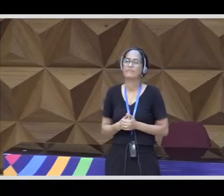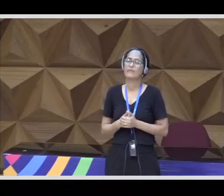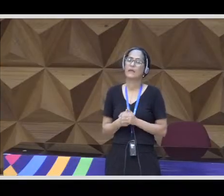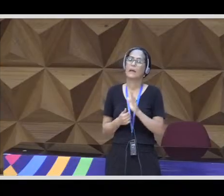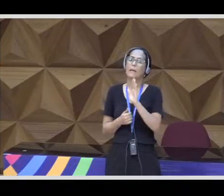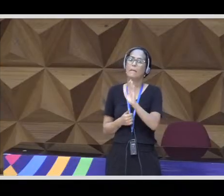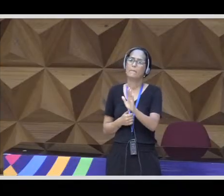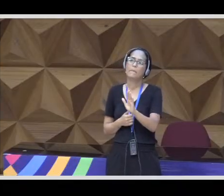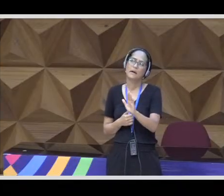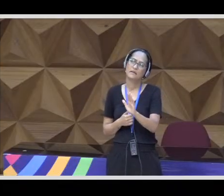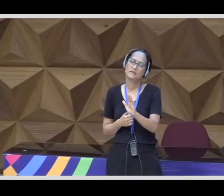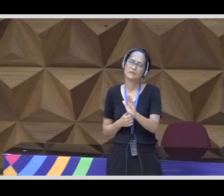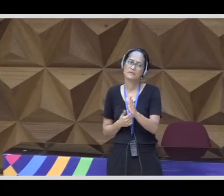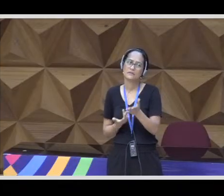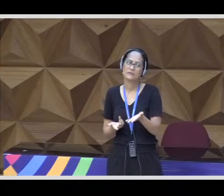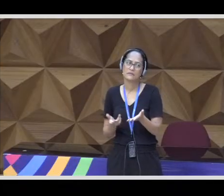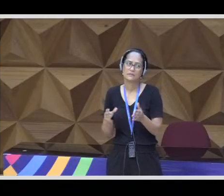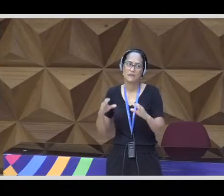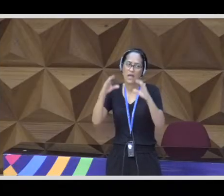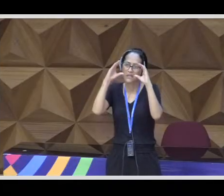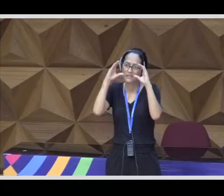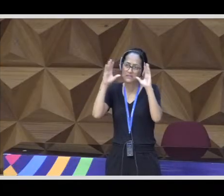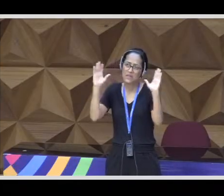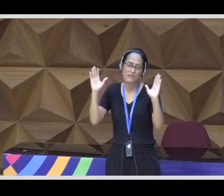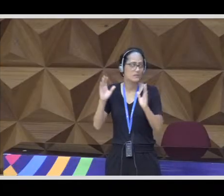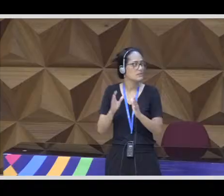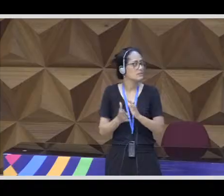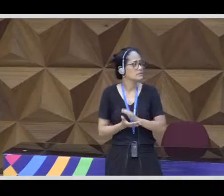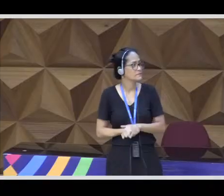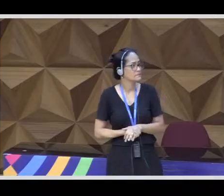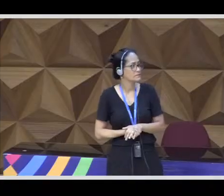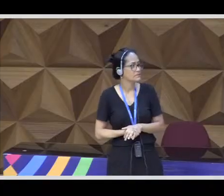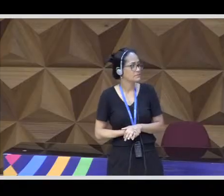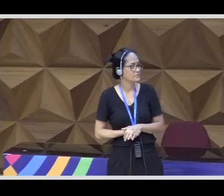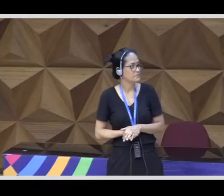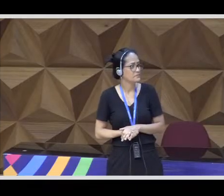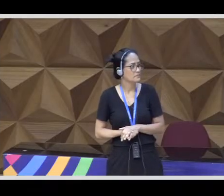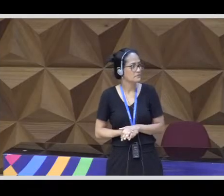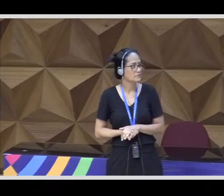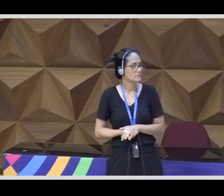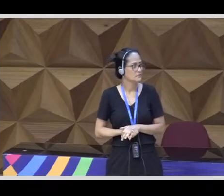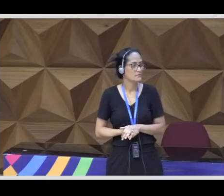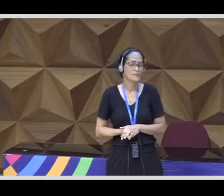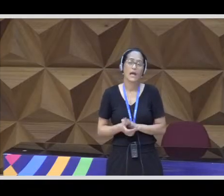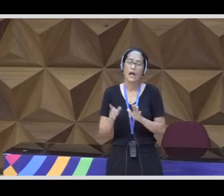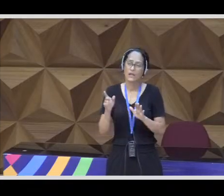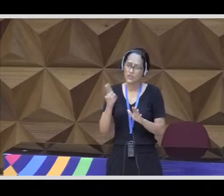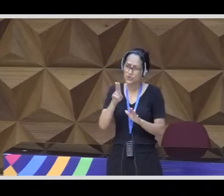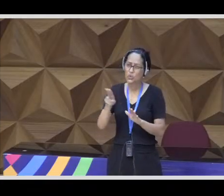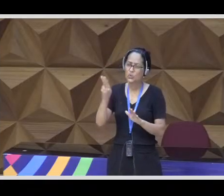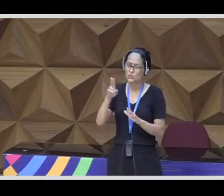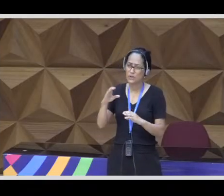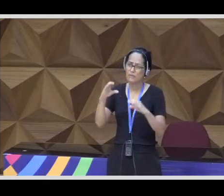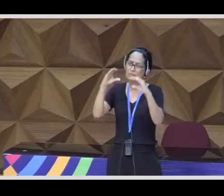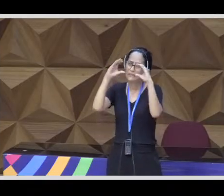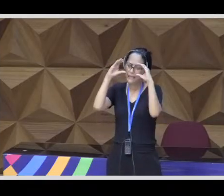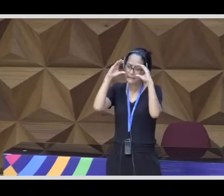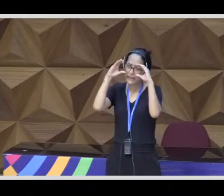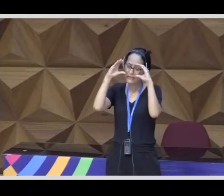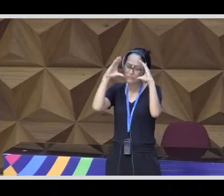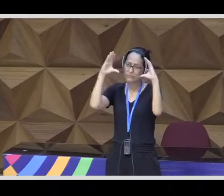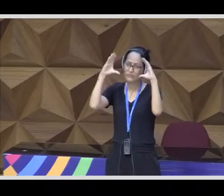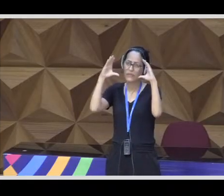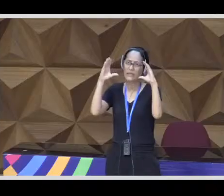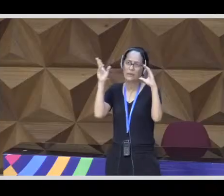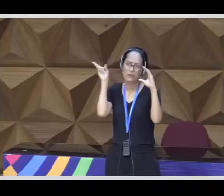headsets. So we've been doing work on audio augmented reality, where we're just using regular earphones. So